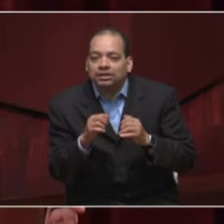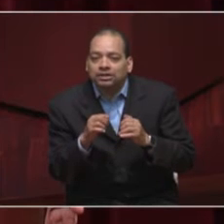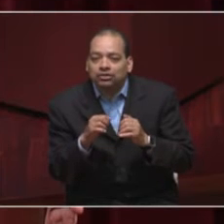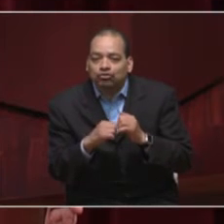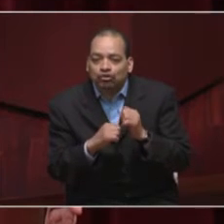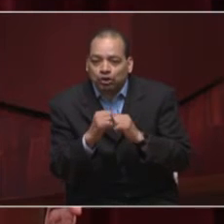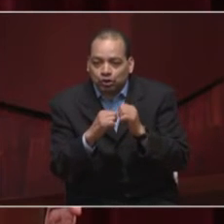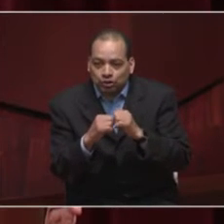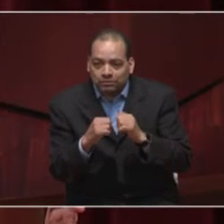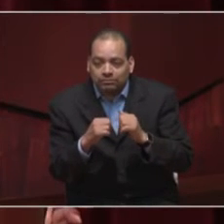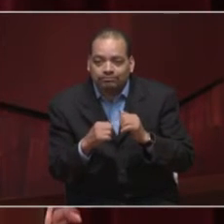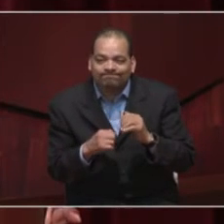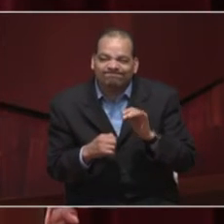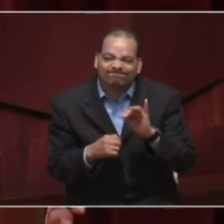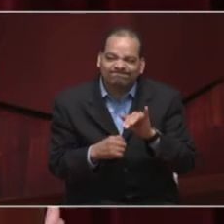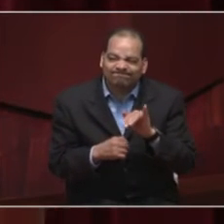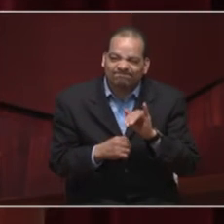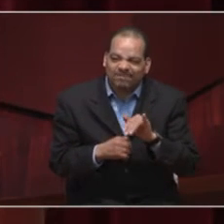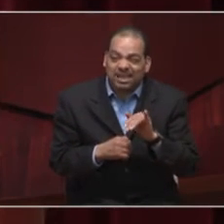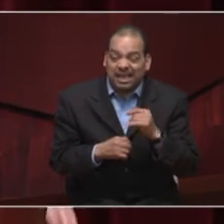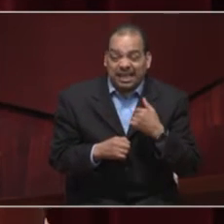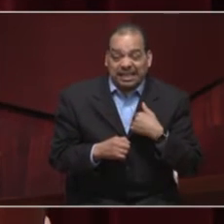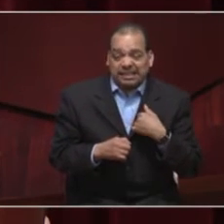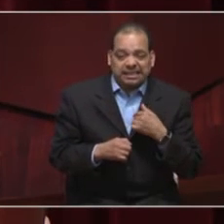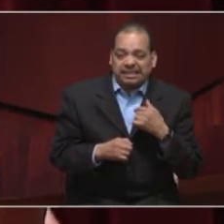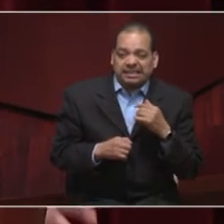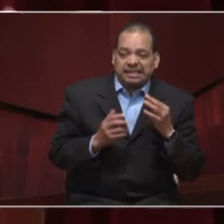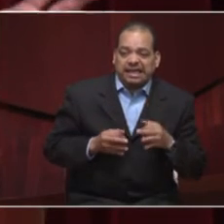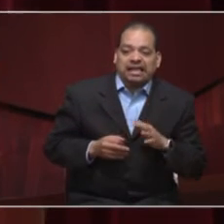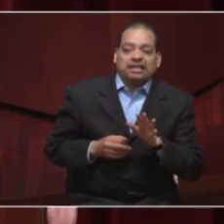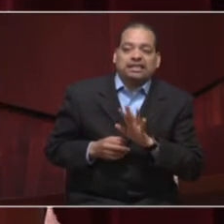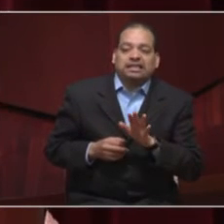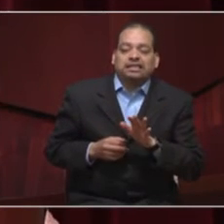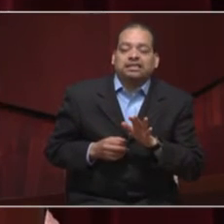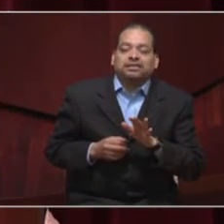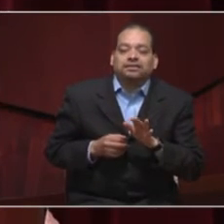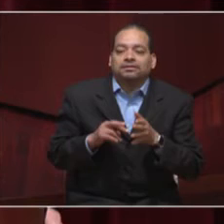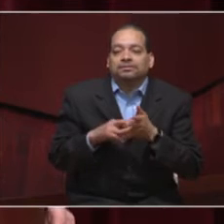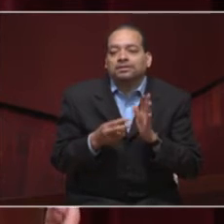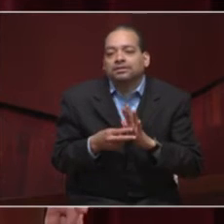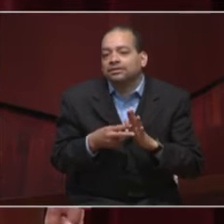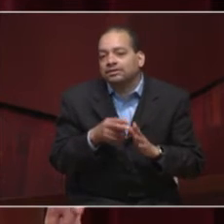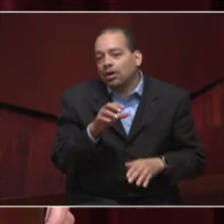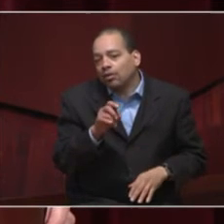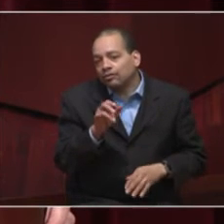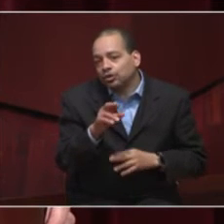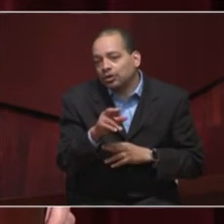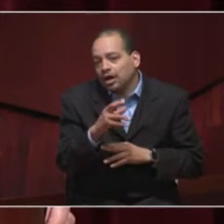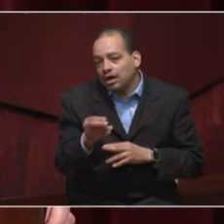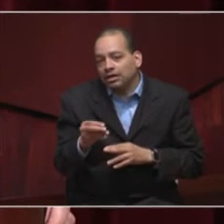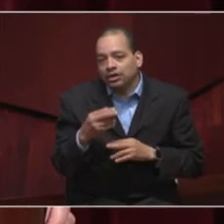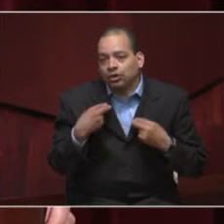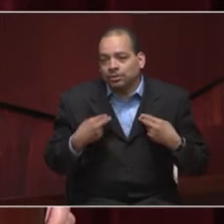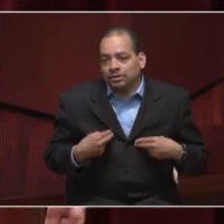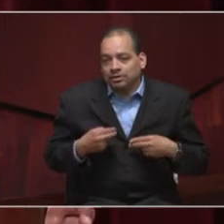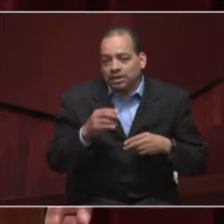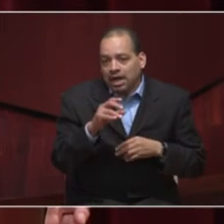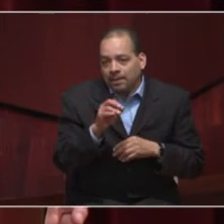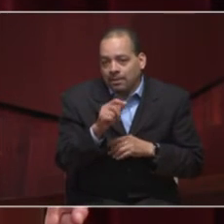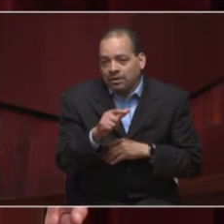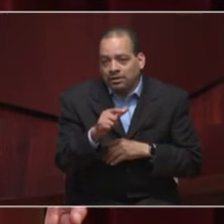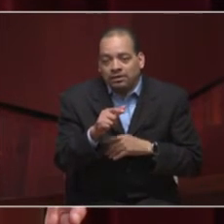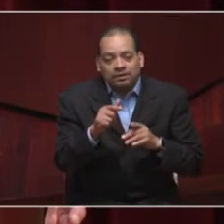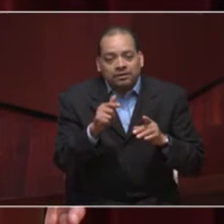human capital officer and the agency to make. I was just sort of using that word, but I think that's the thinking here is that it's something